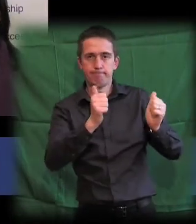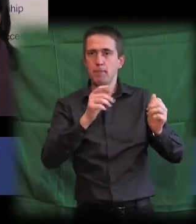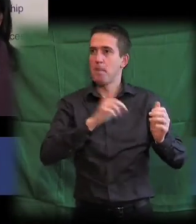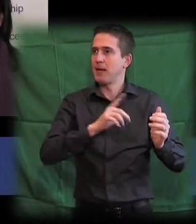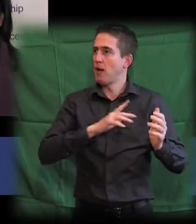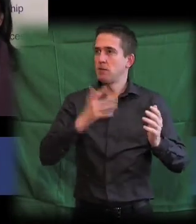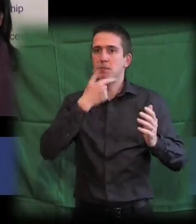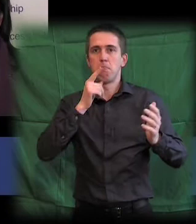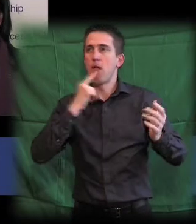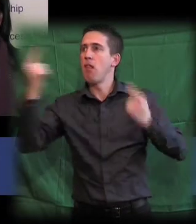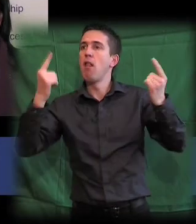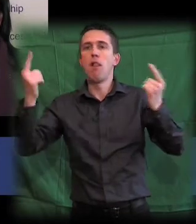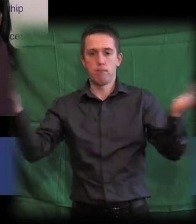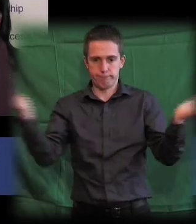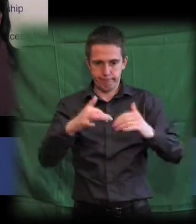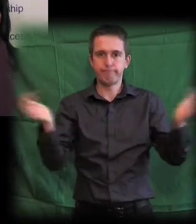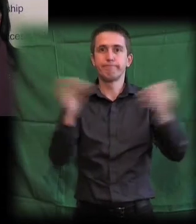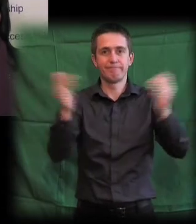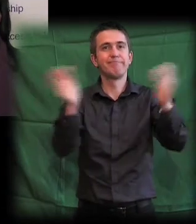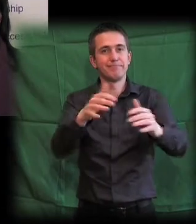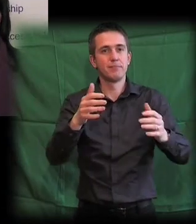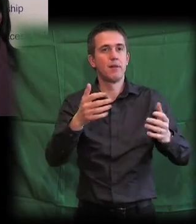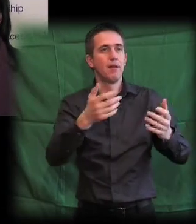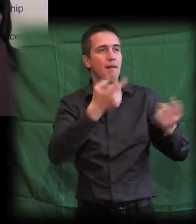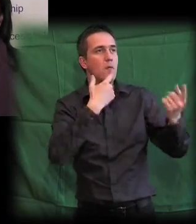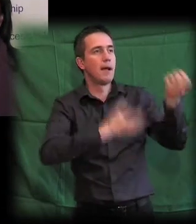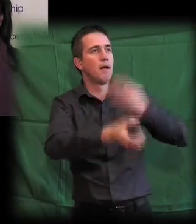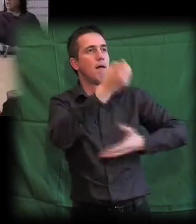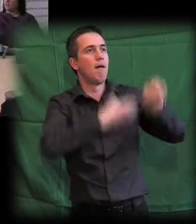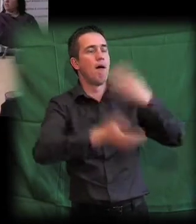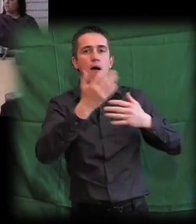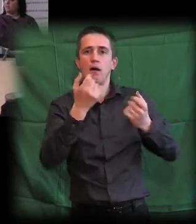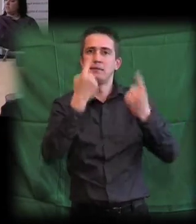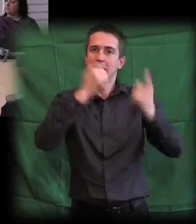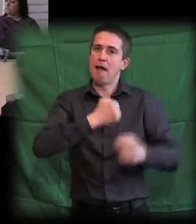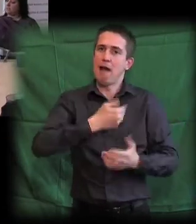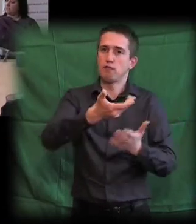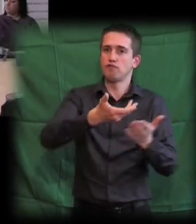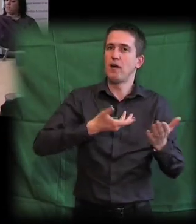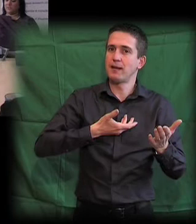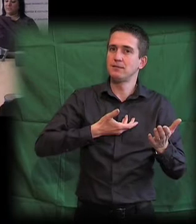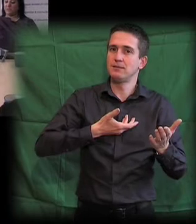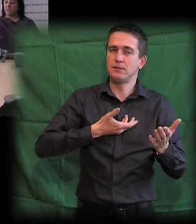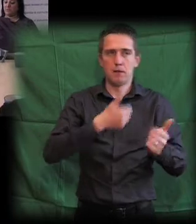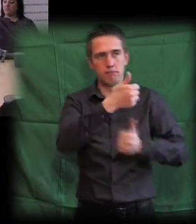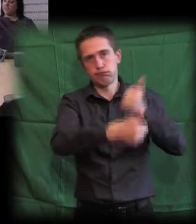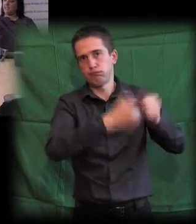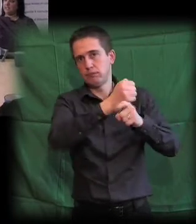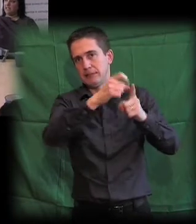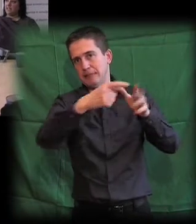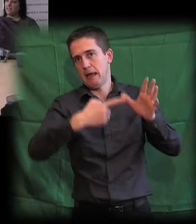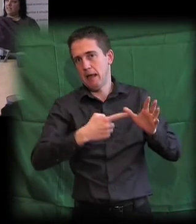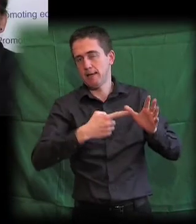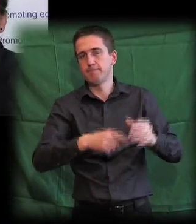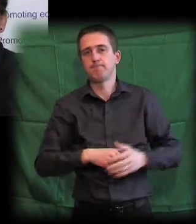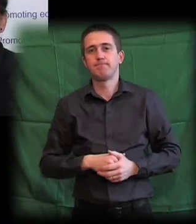rights and they wouldn't have the information that they need if it wasn't for Glasgow Disability Alliance.